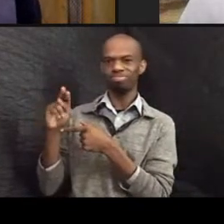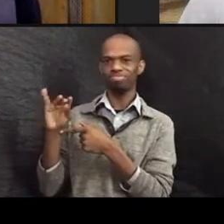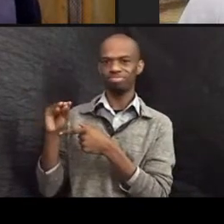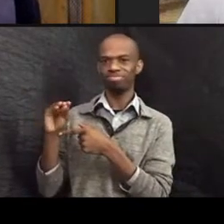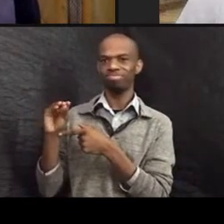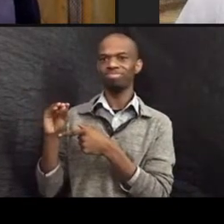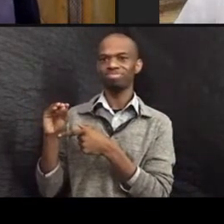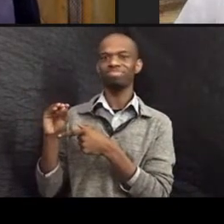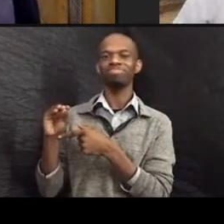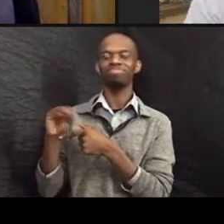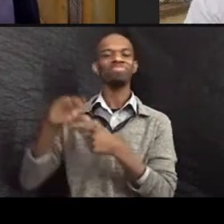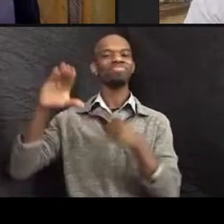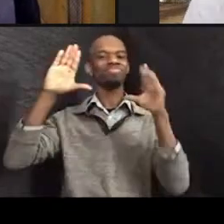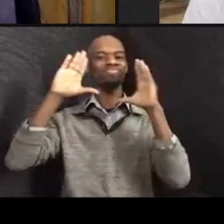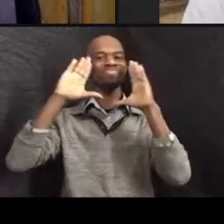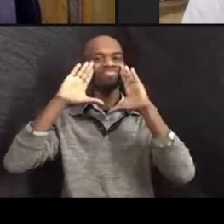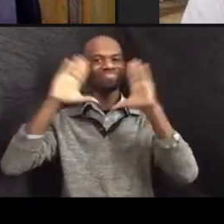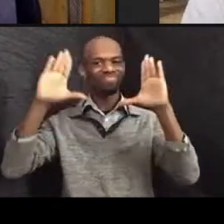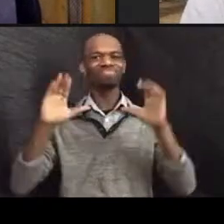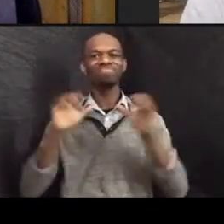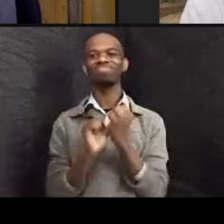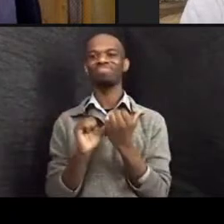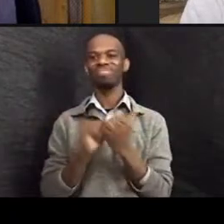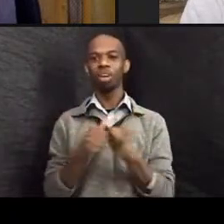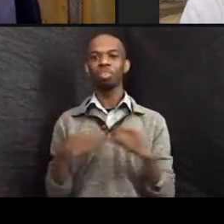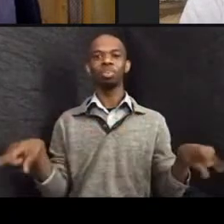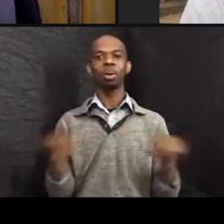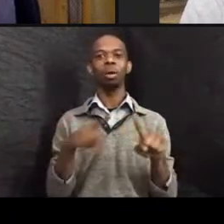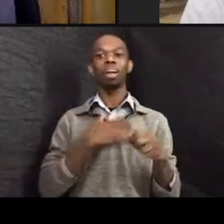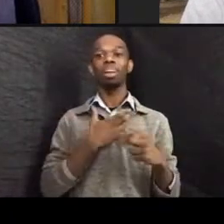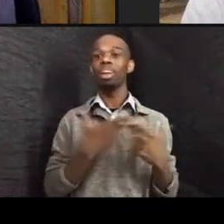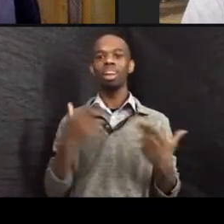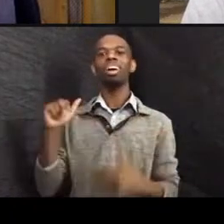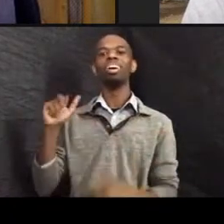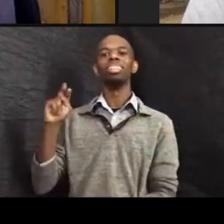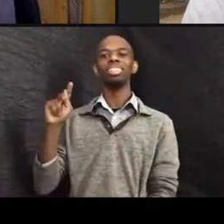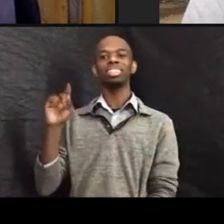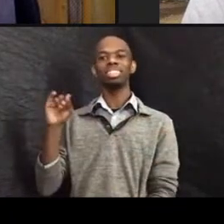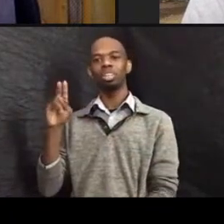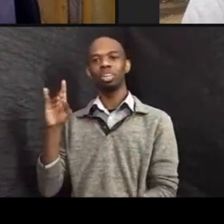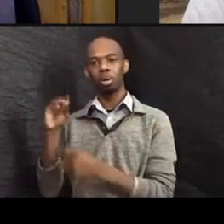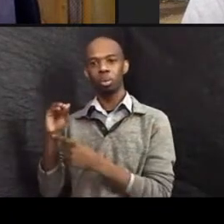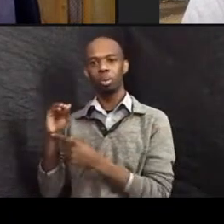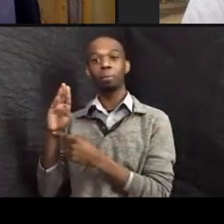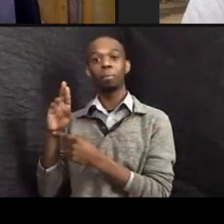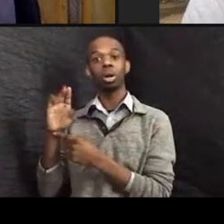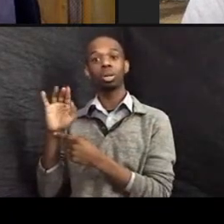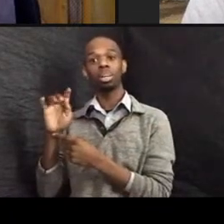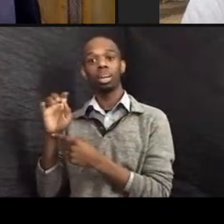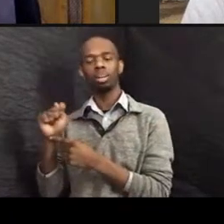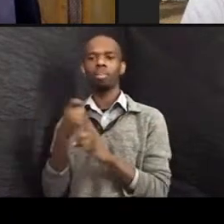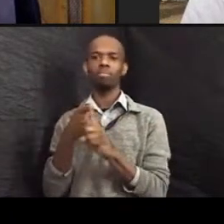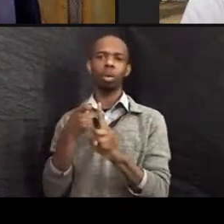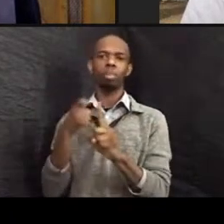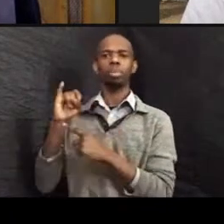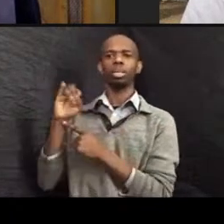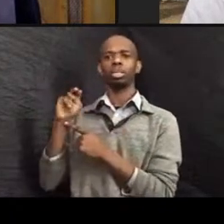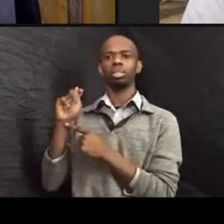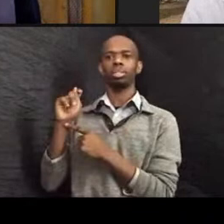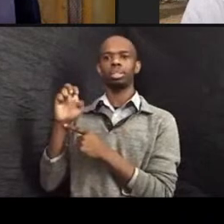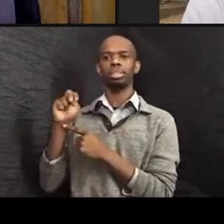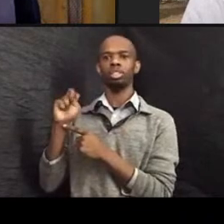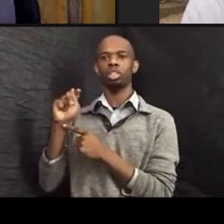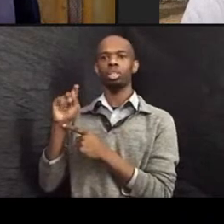Hey, how are y'all? I'm Antonio Burkett of Intentional Interpreting LLC. I am a non-disabled